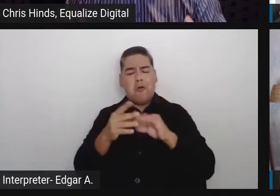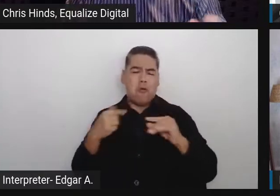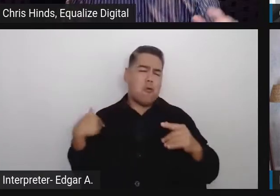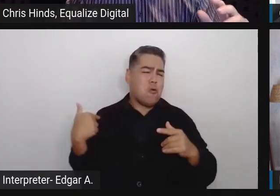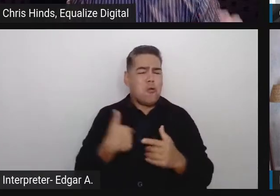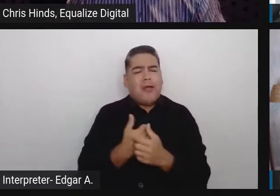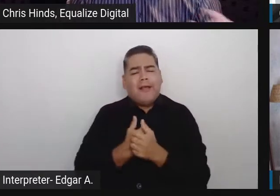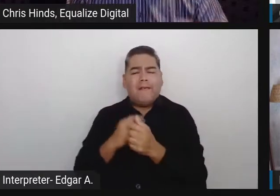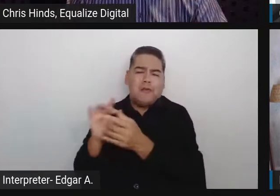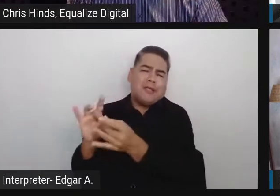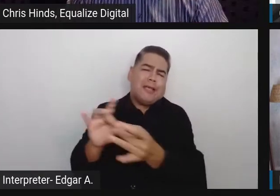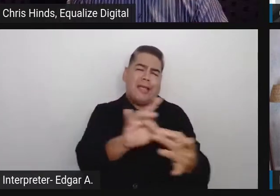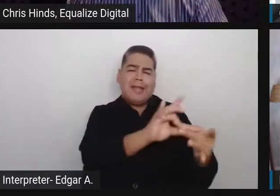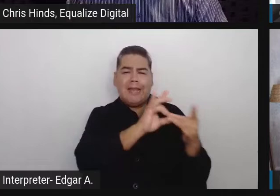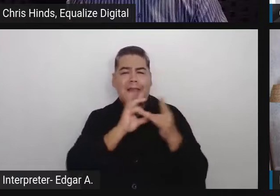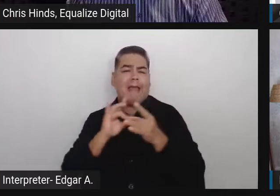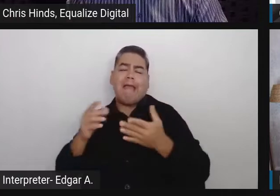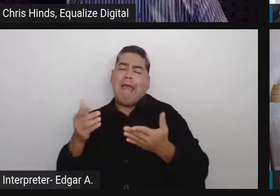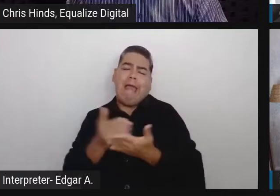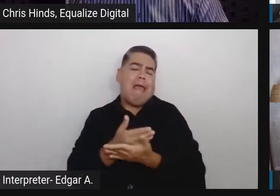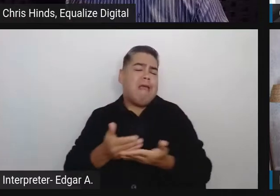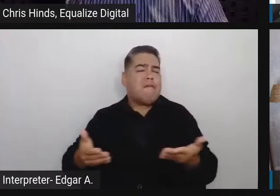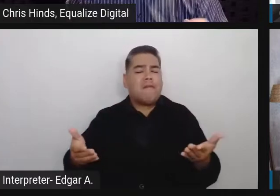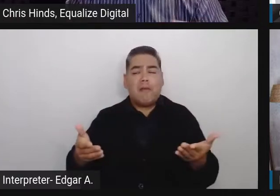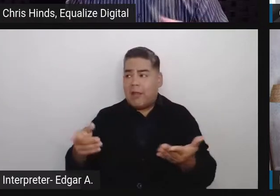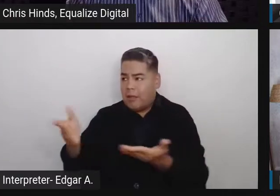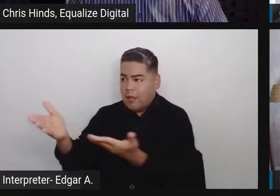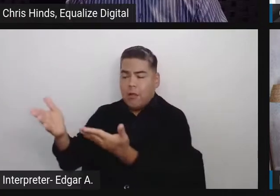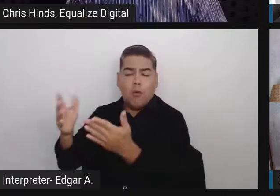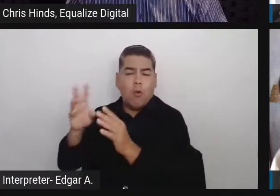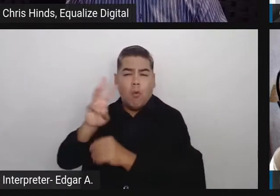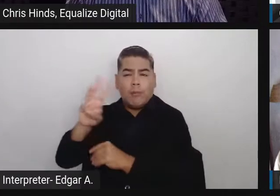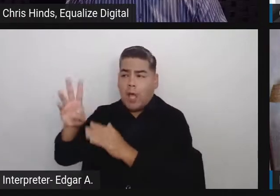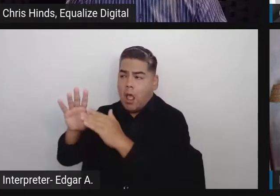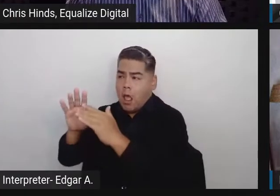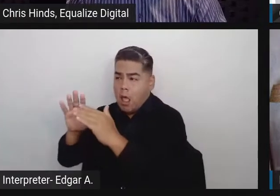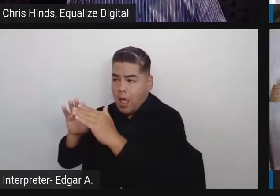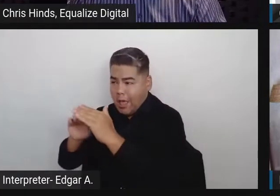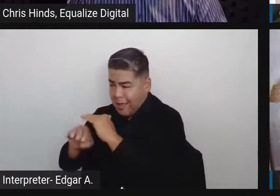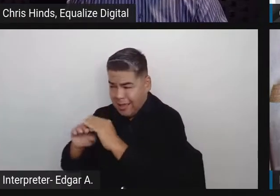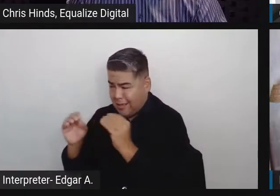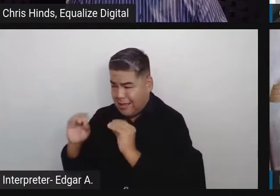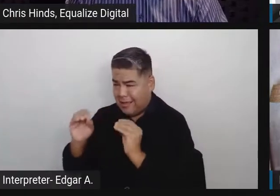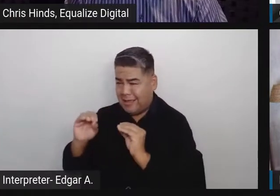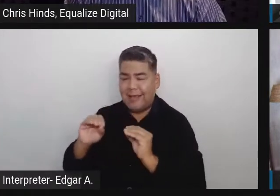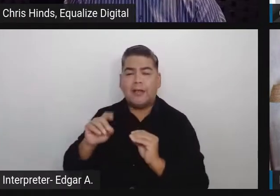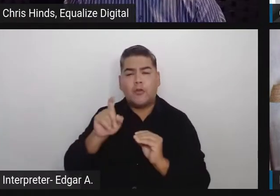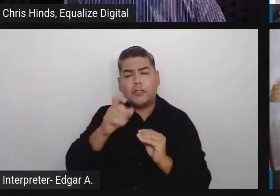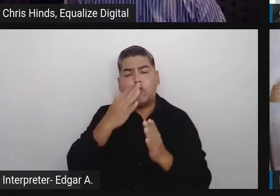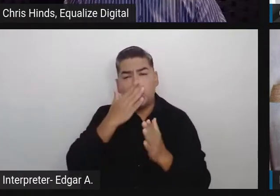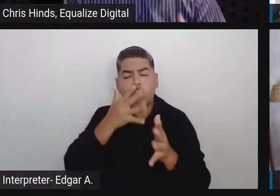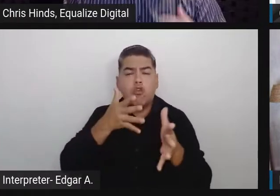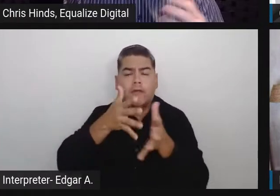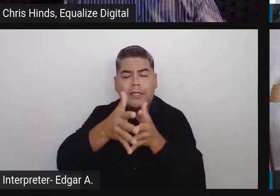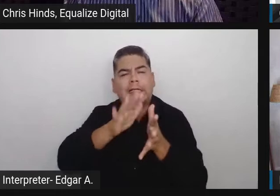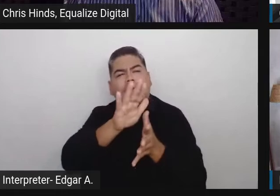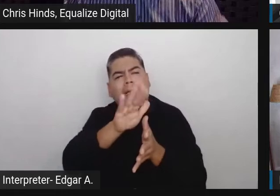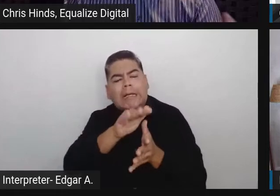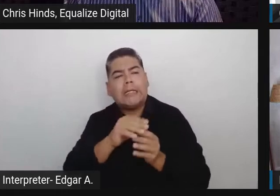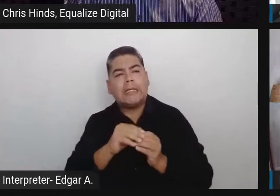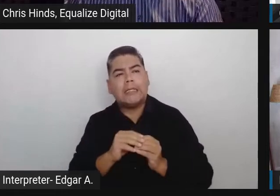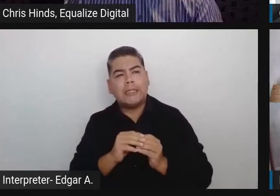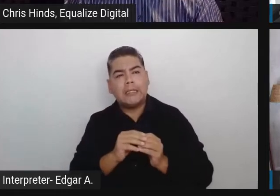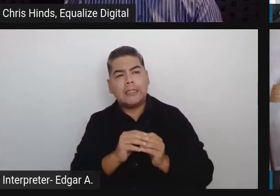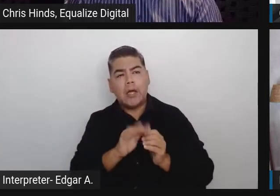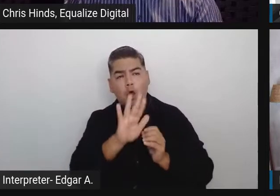customer in order to be able to point that out in a sales conversation. Otherwise they may just get offended and shut you down. But if you've had a few conversations with them being like, look, you're